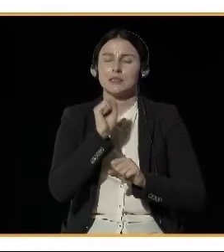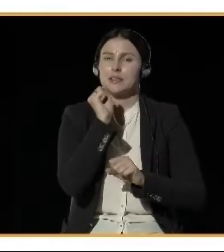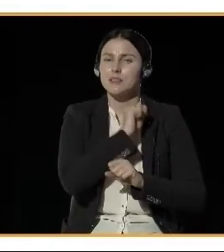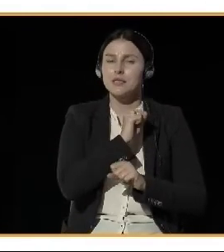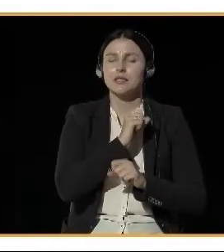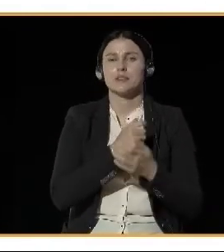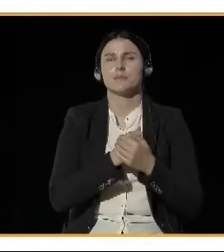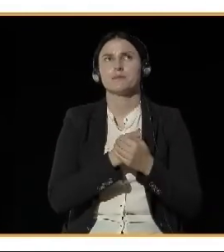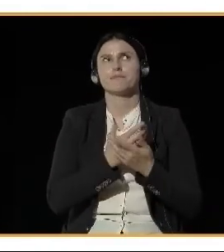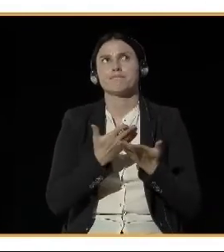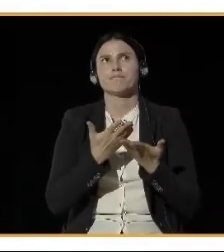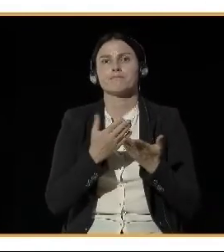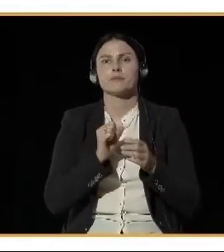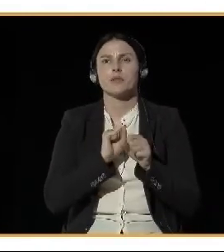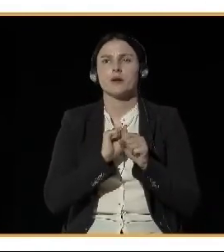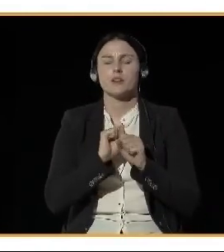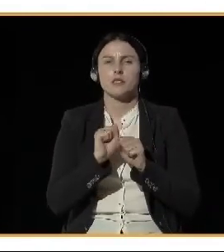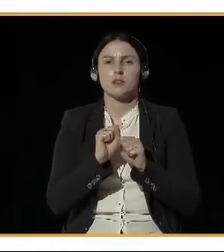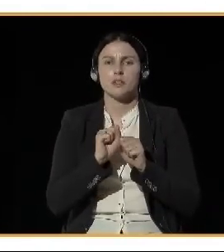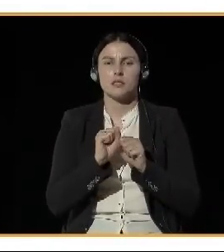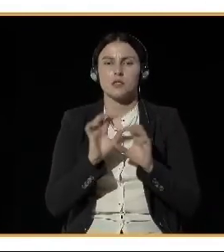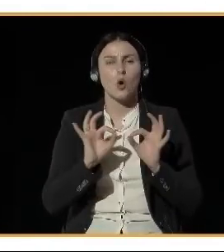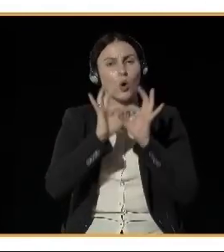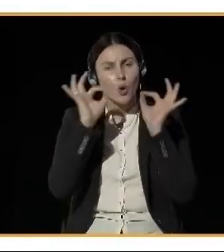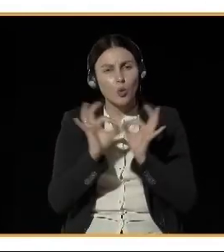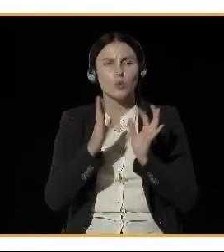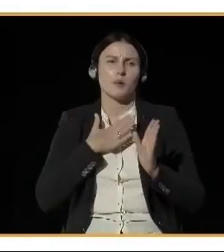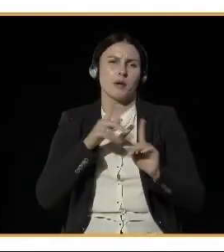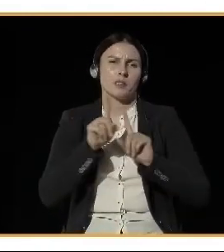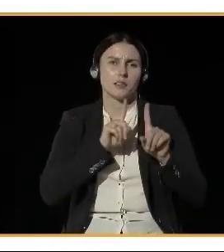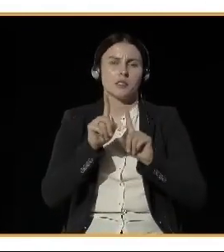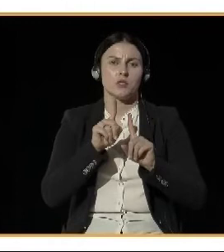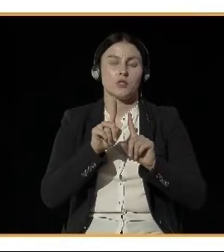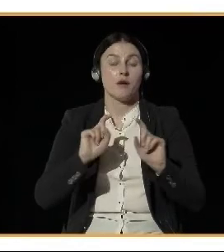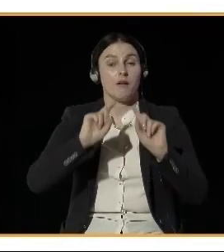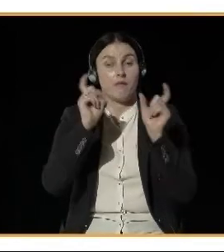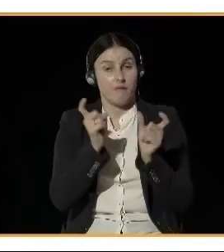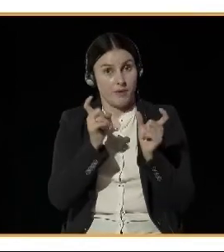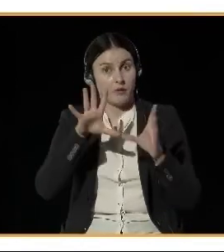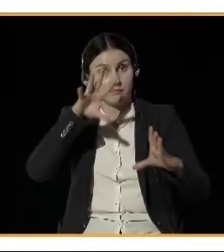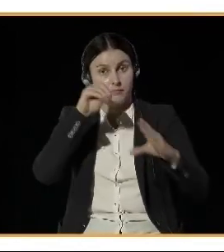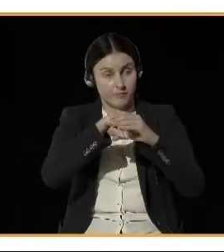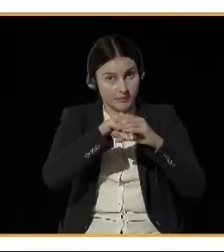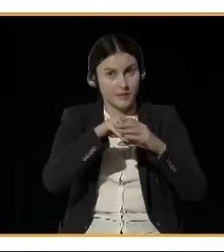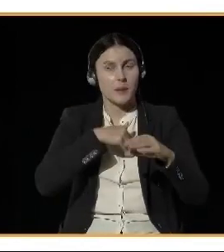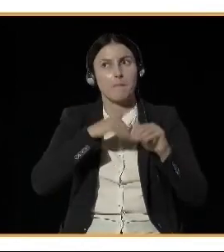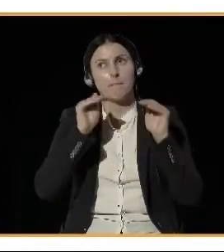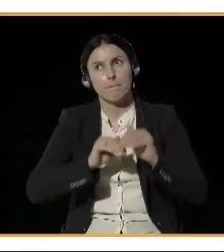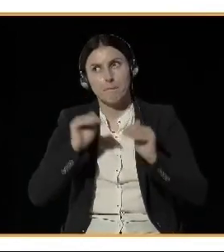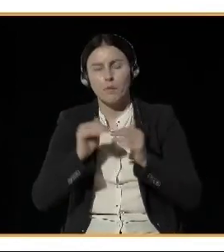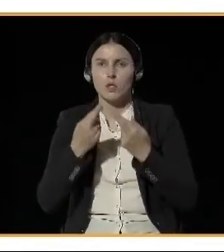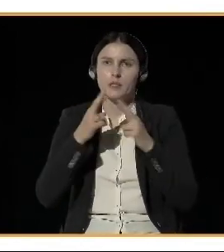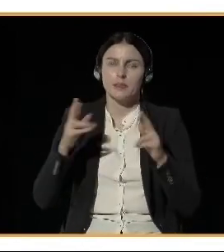other 3 subjects under discussion here, so that is environment, accessibility, and